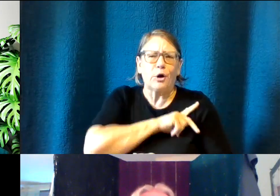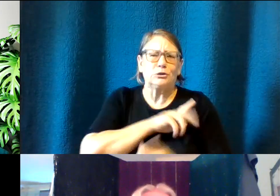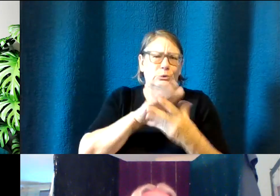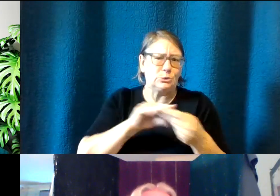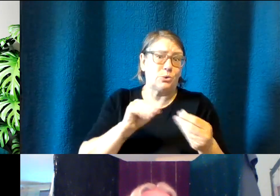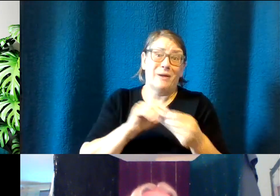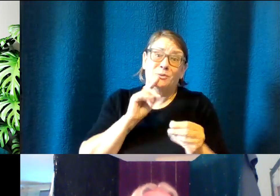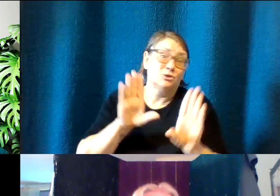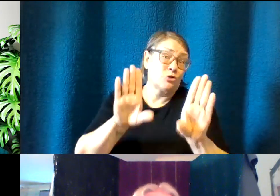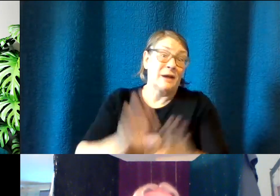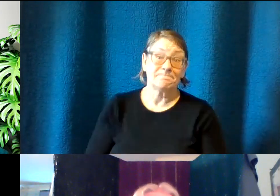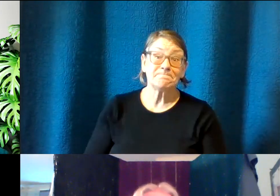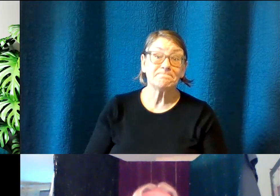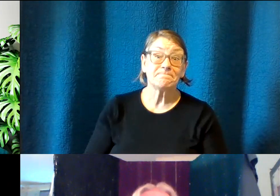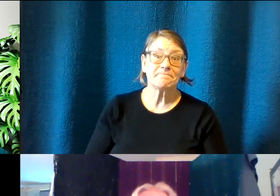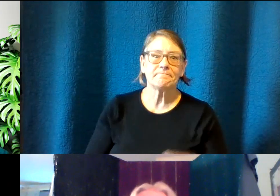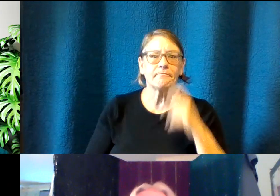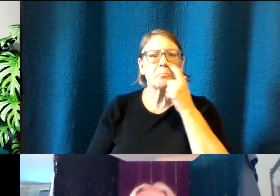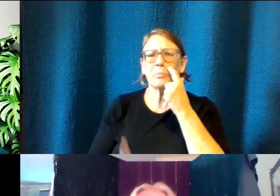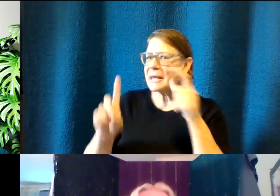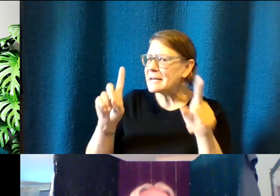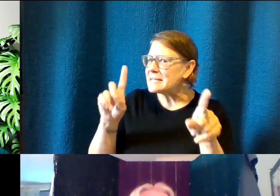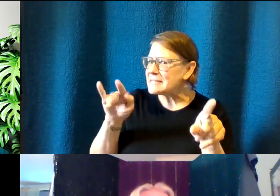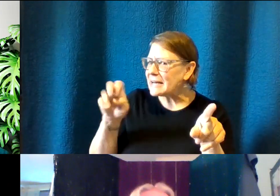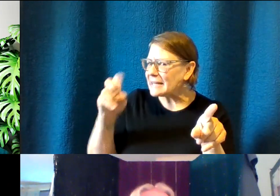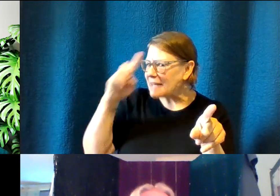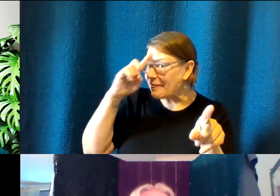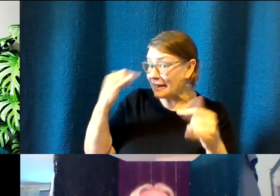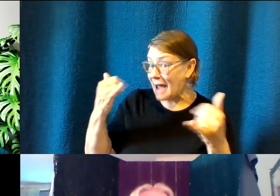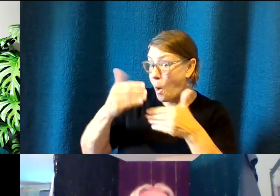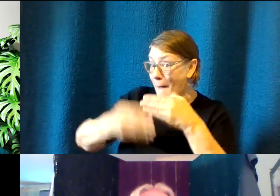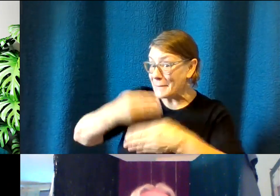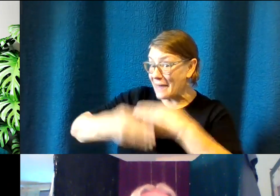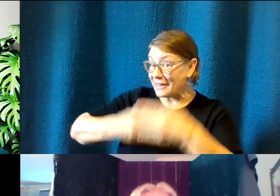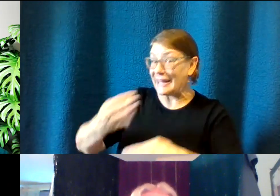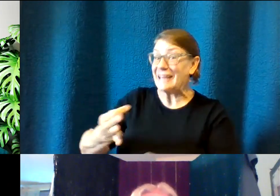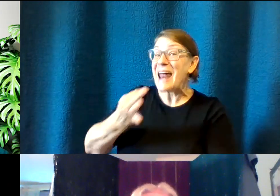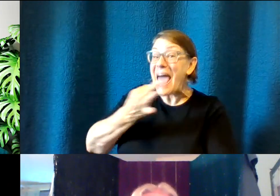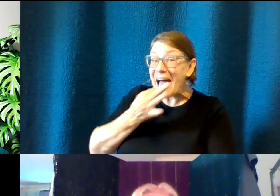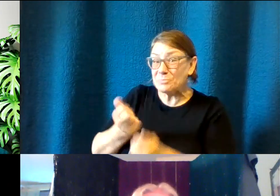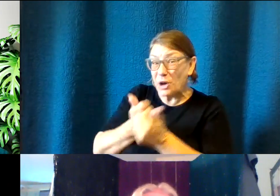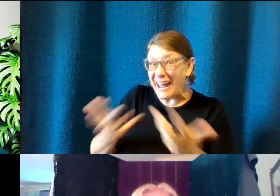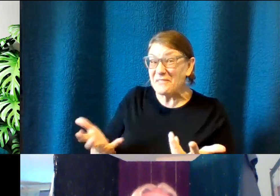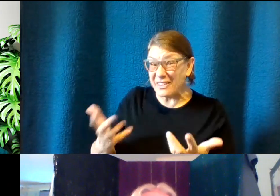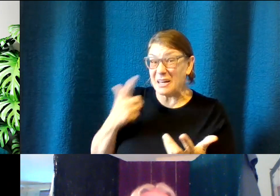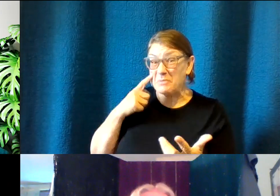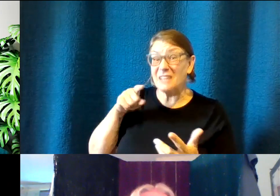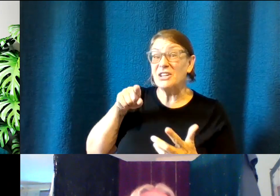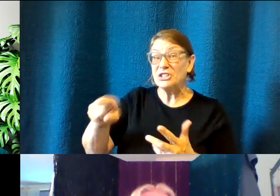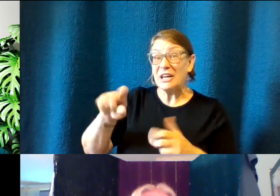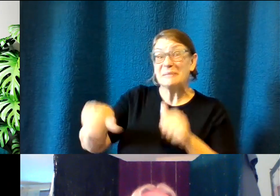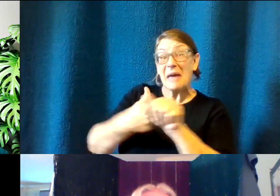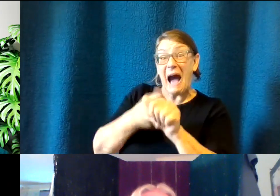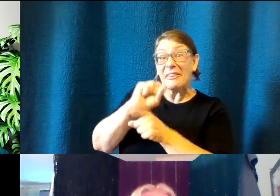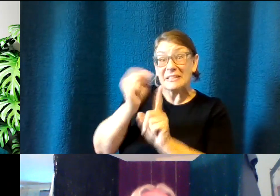wonderful. And I think Bethany is like now an expert at how all these things work. So like I said, she's behind the scenes,